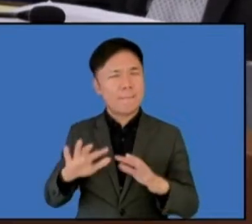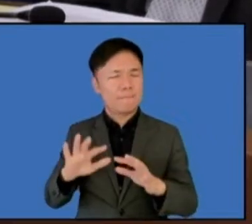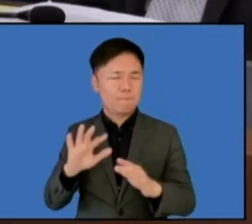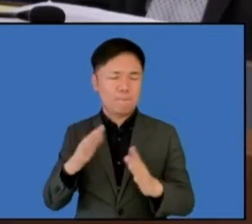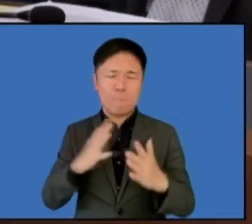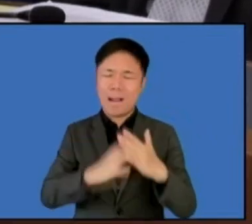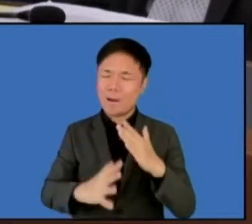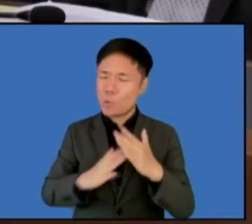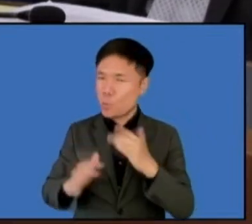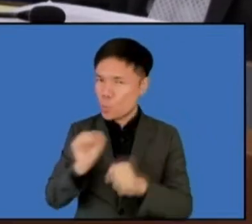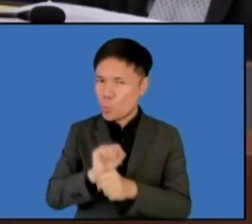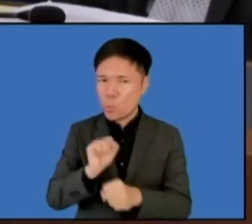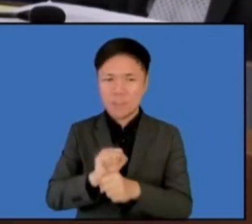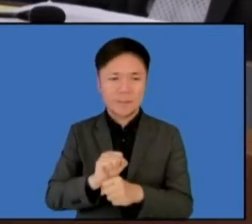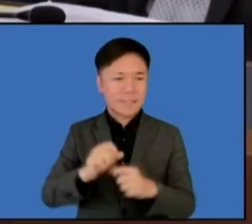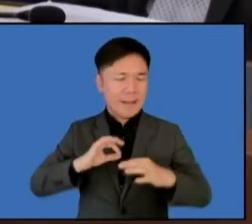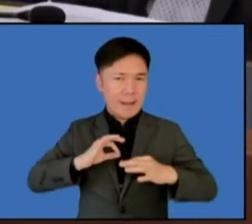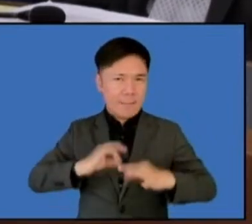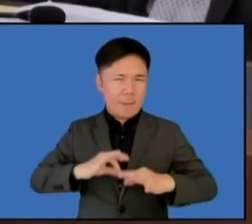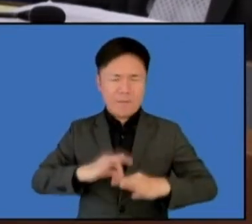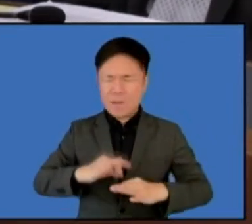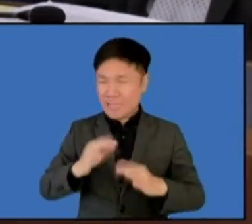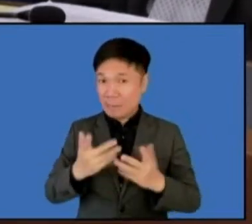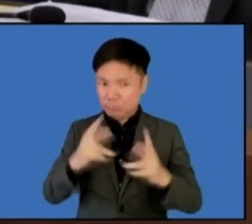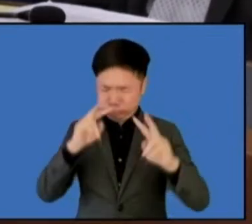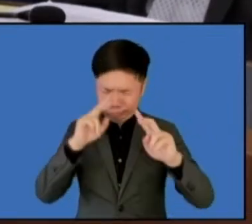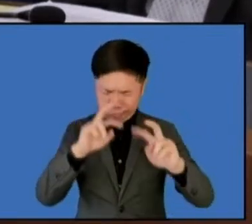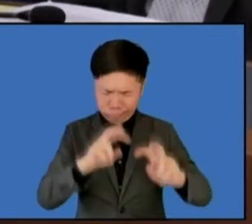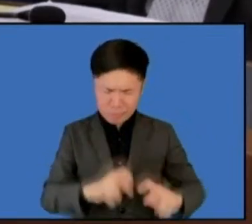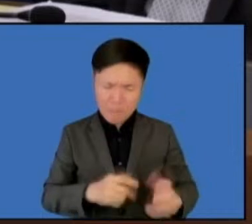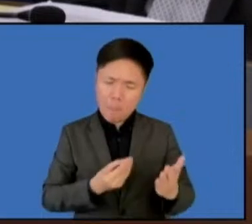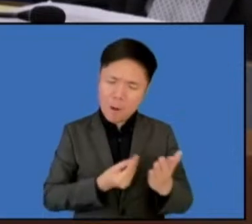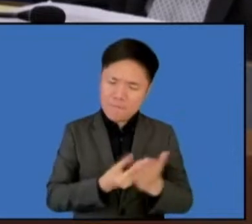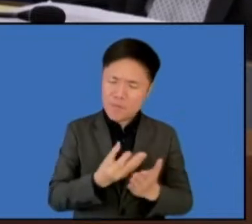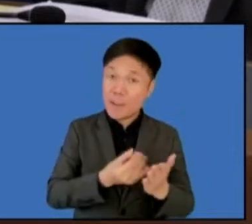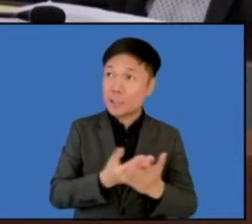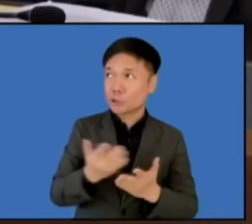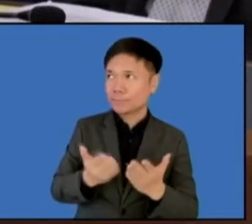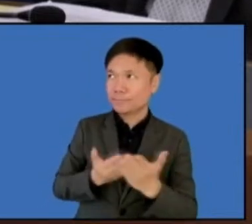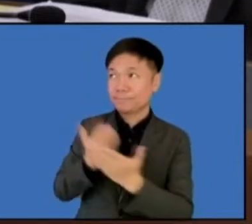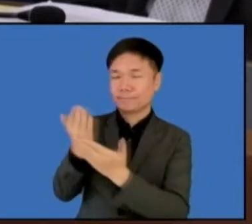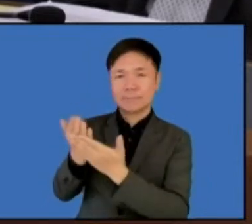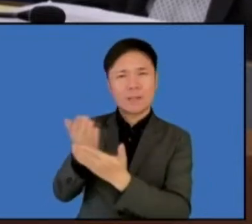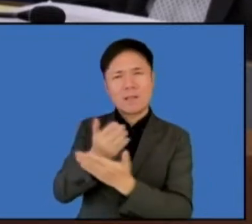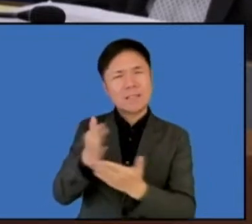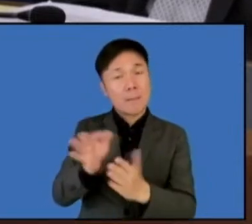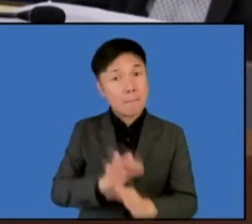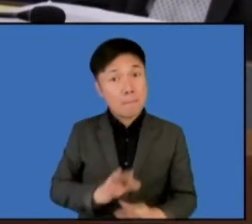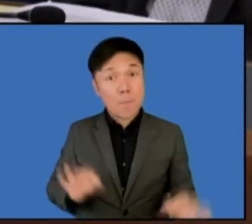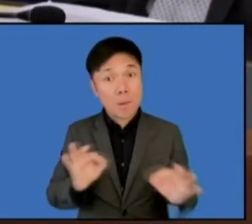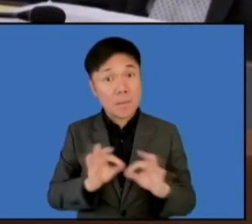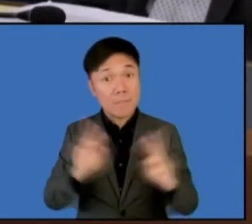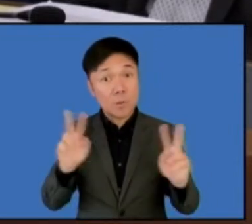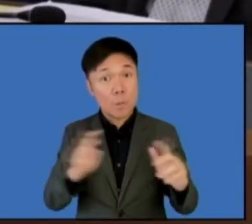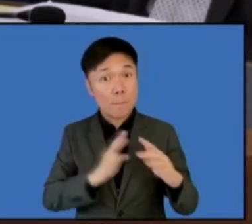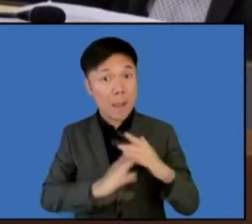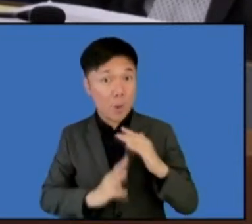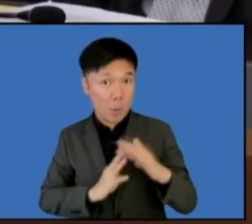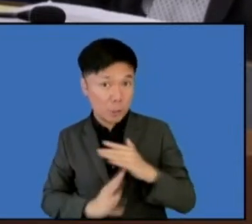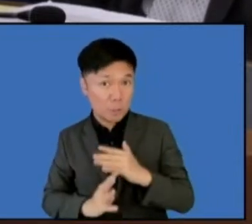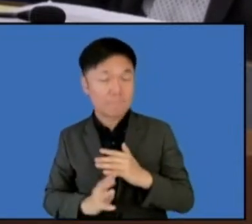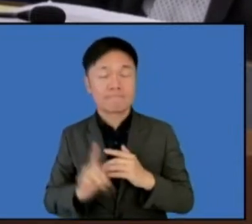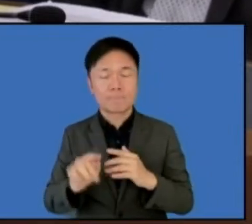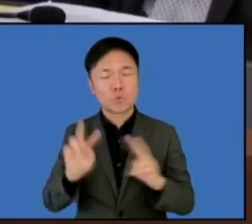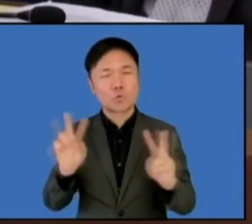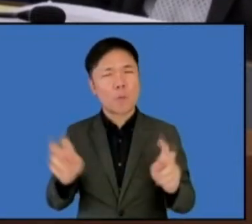that it will be evidence-based. So this is one of the topics that we are currently studying as one of the key drivers for migration. That's one. Number two,